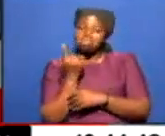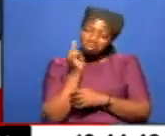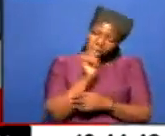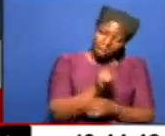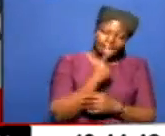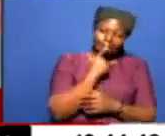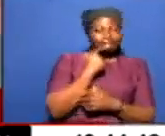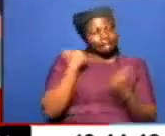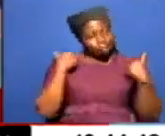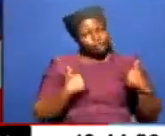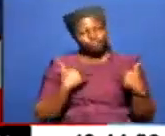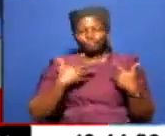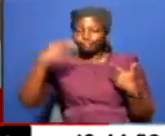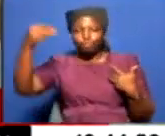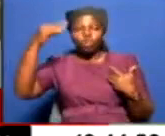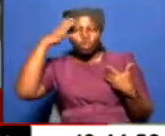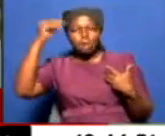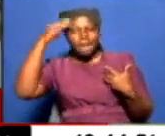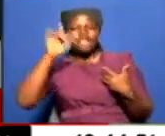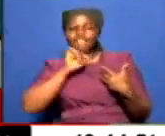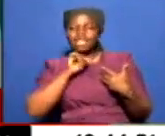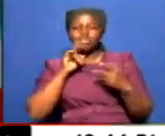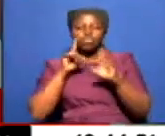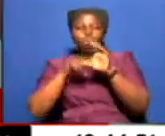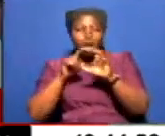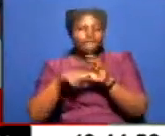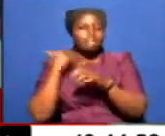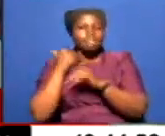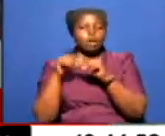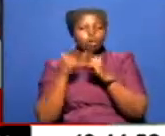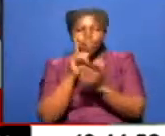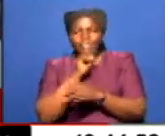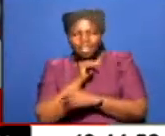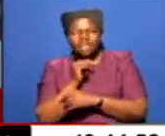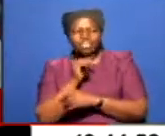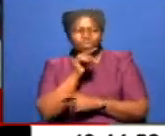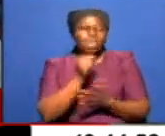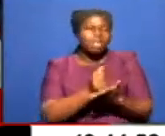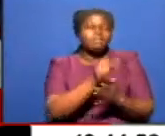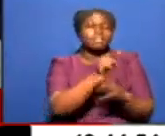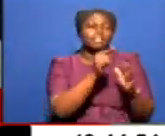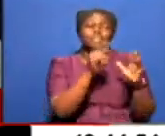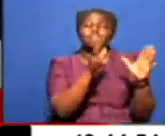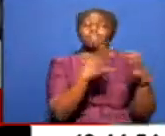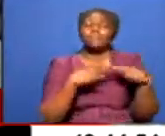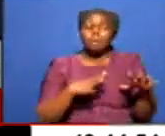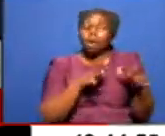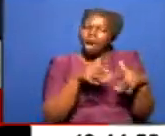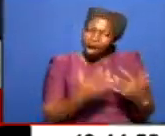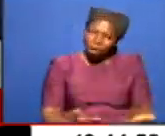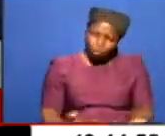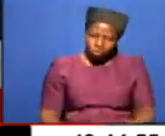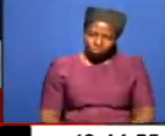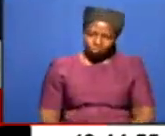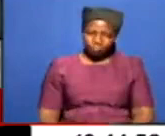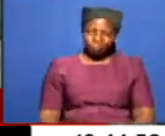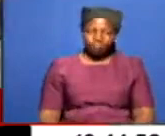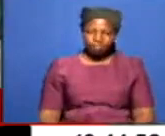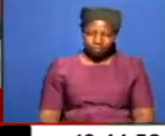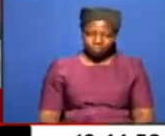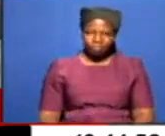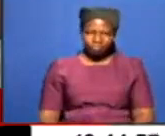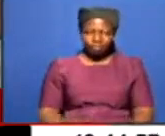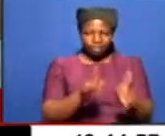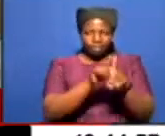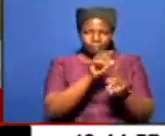was radicalized. How do you help these people? And how can we help them? Yeah, perhaps Masisi will chip in with that, will add on that.